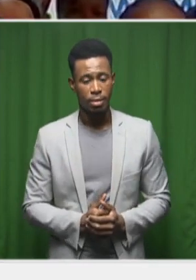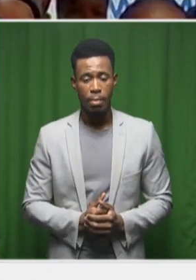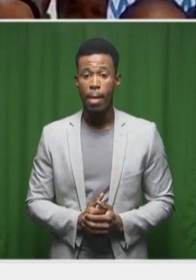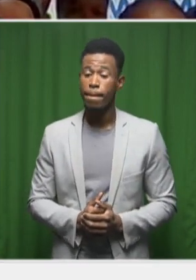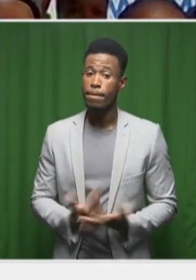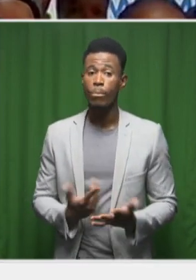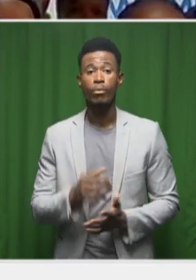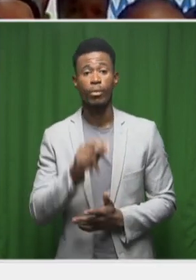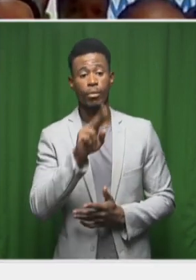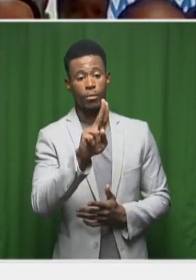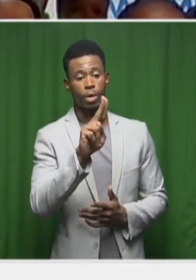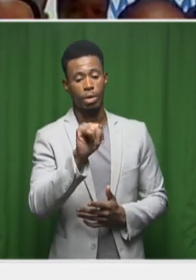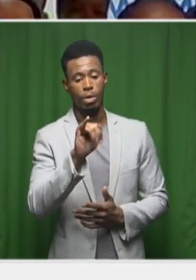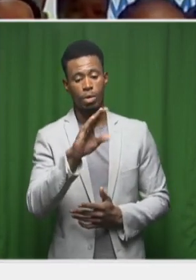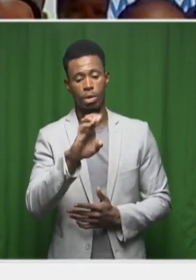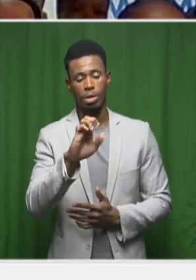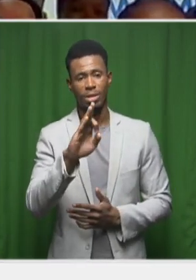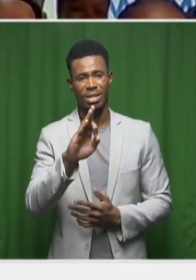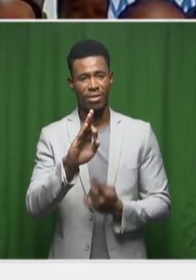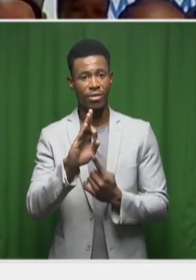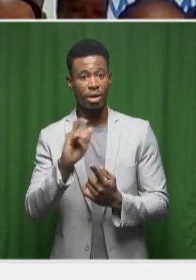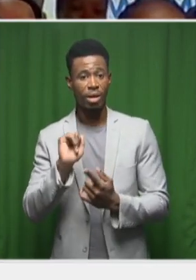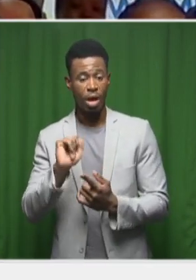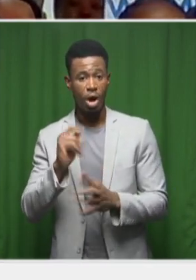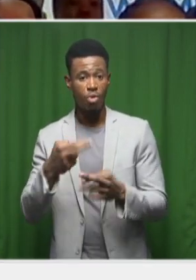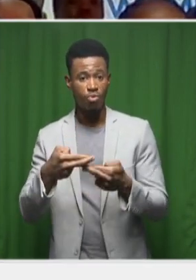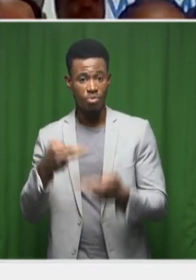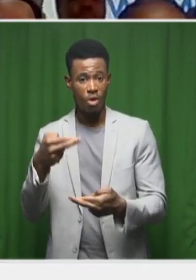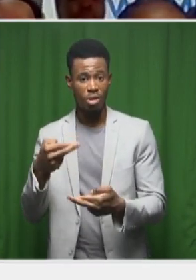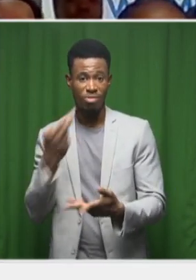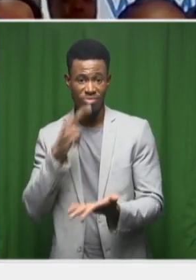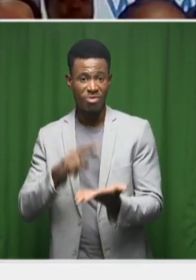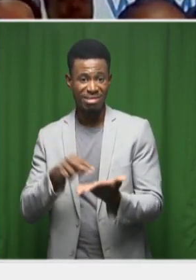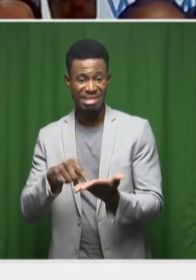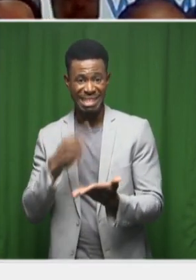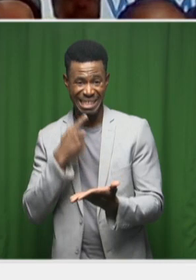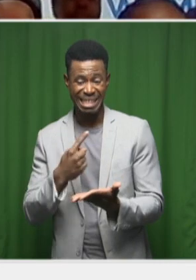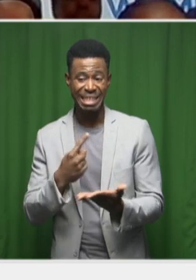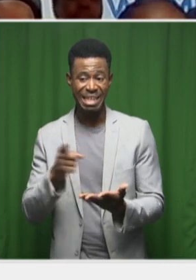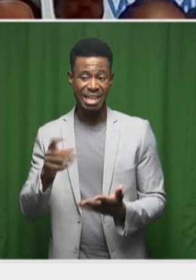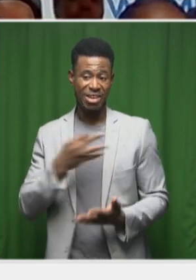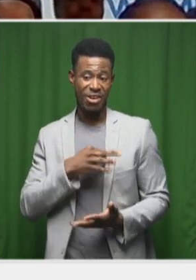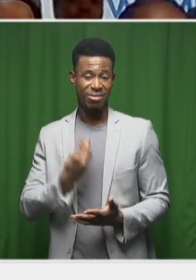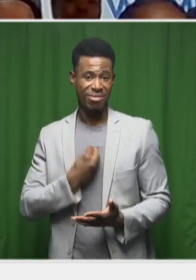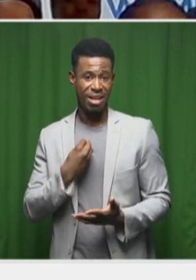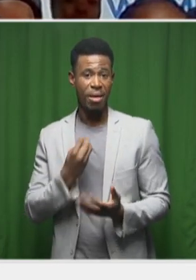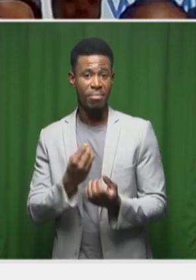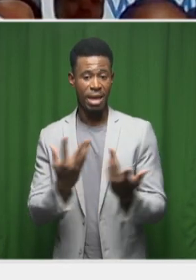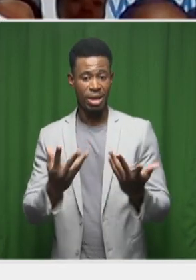the UNICEF report, that revealed that young girls miss out on such opportunities?